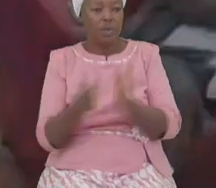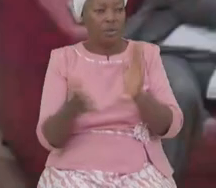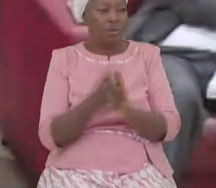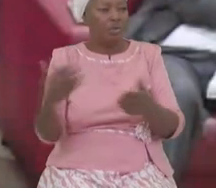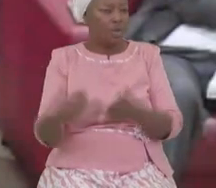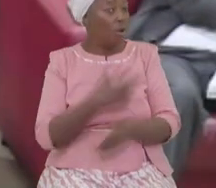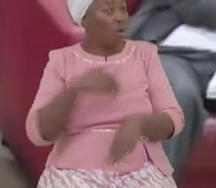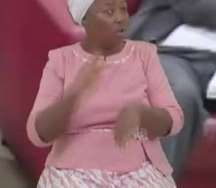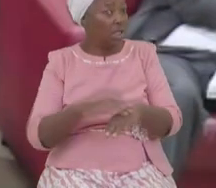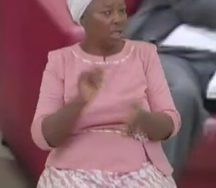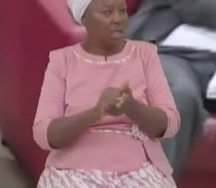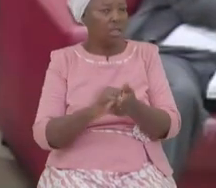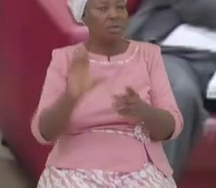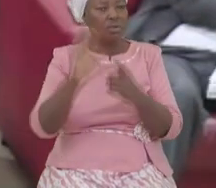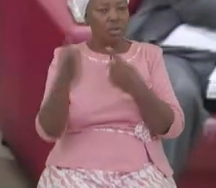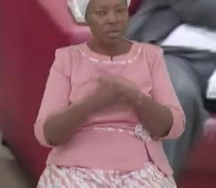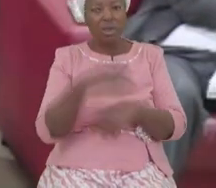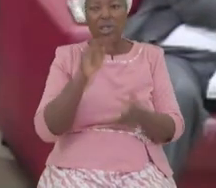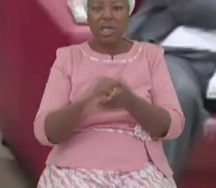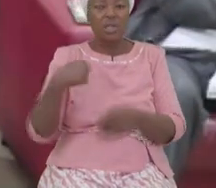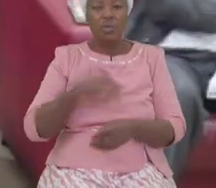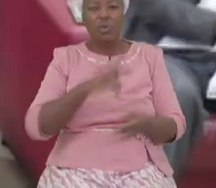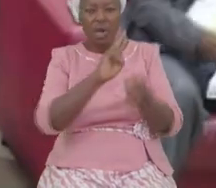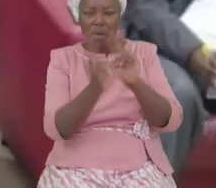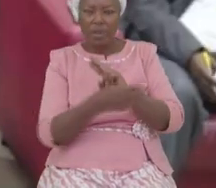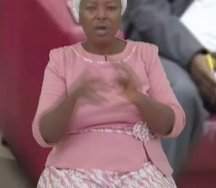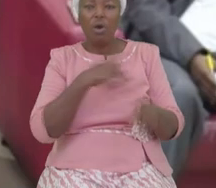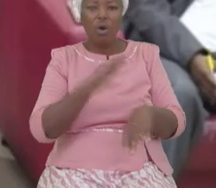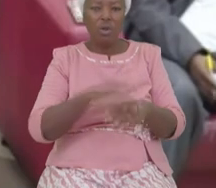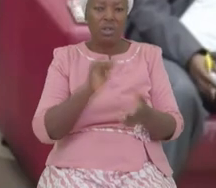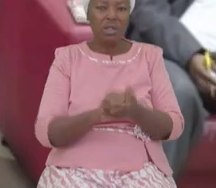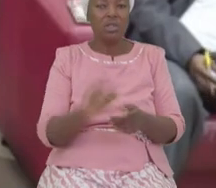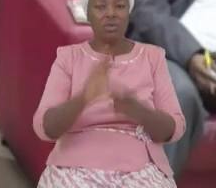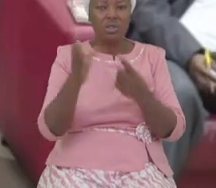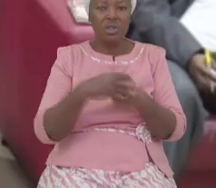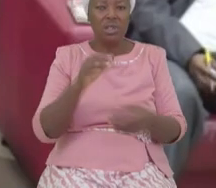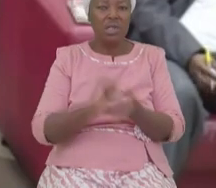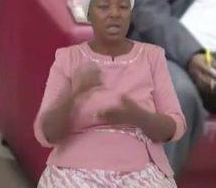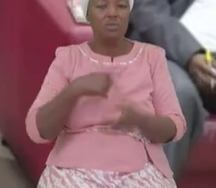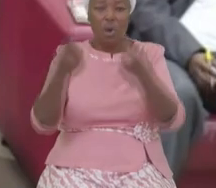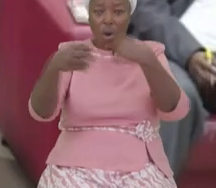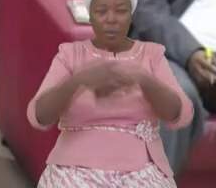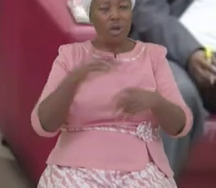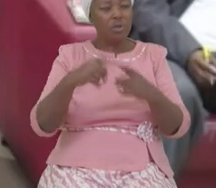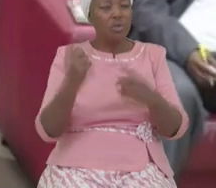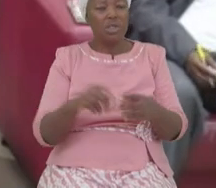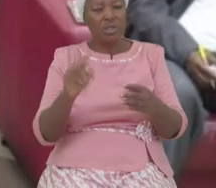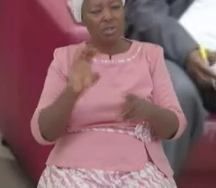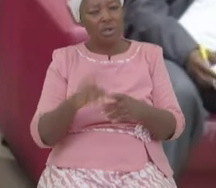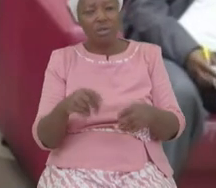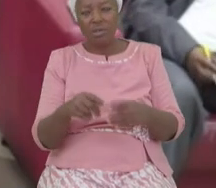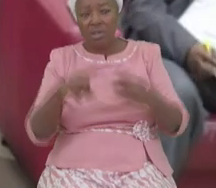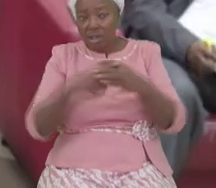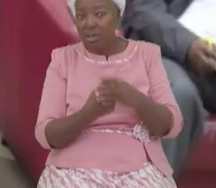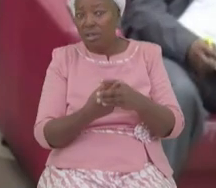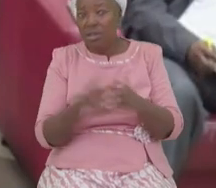On that condition that we repent, on that condition we are restored to the original situation,